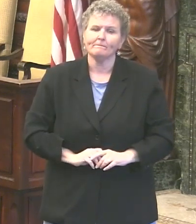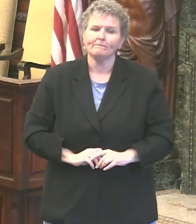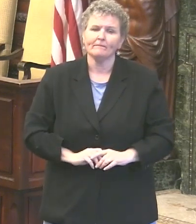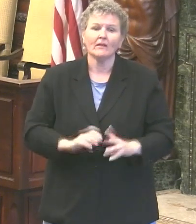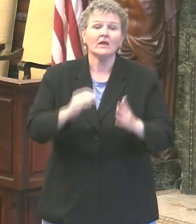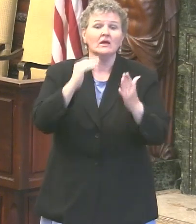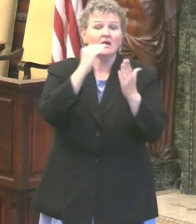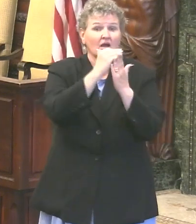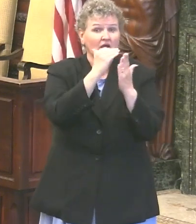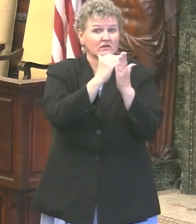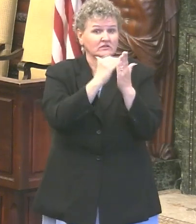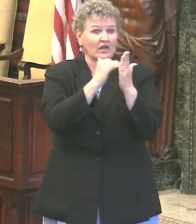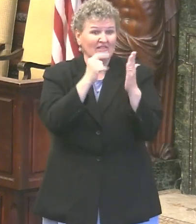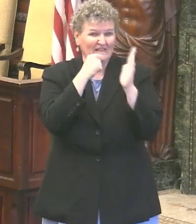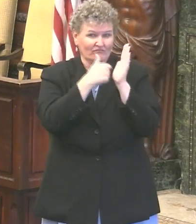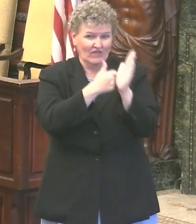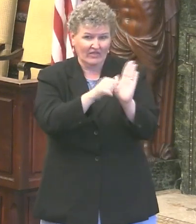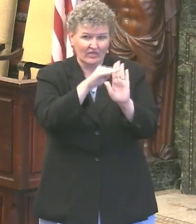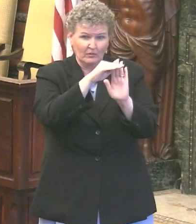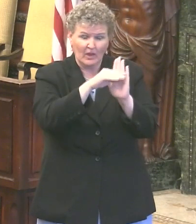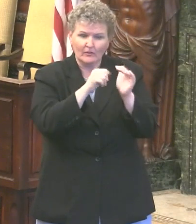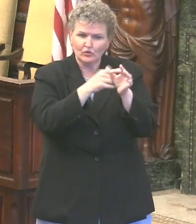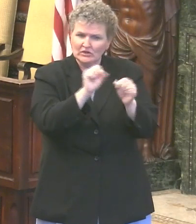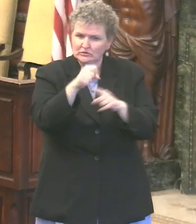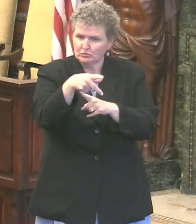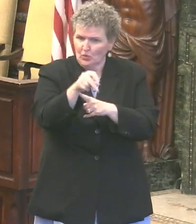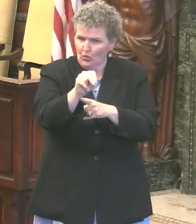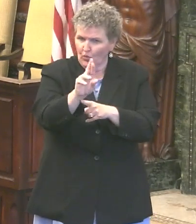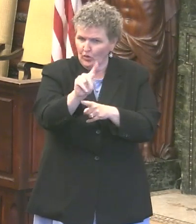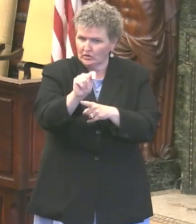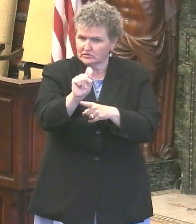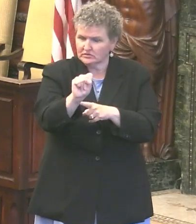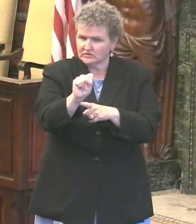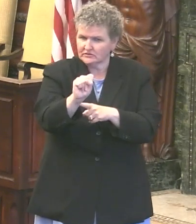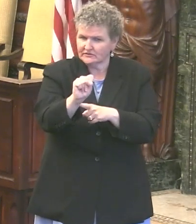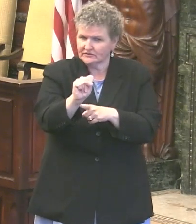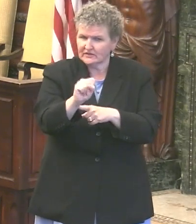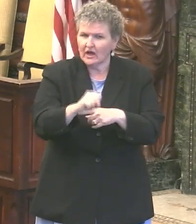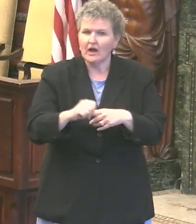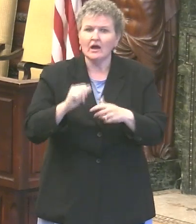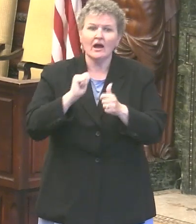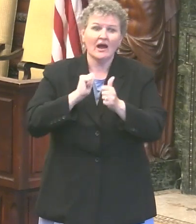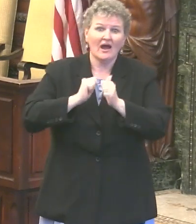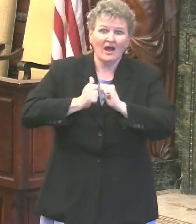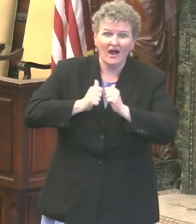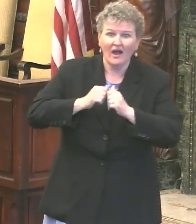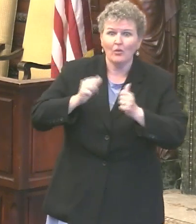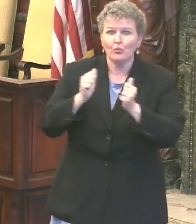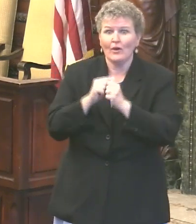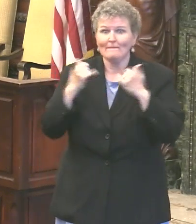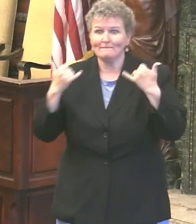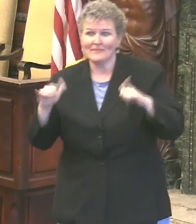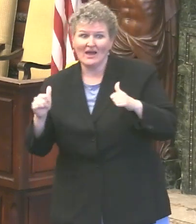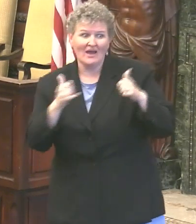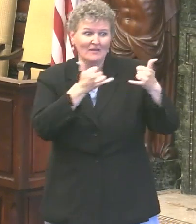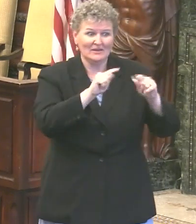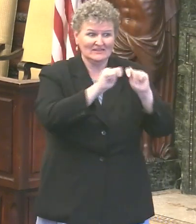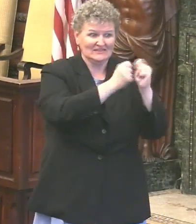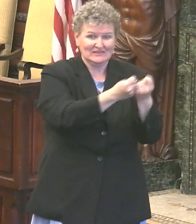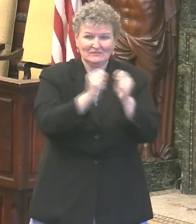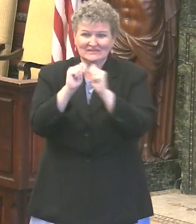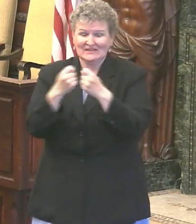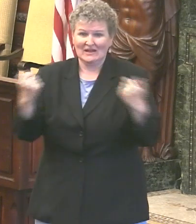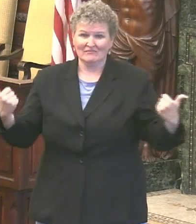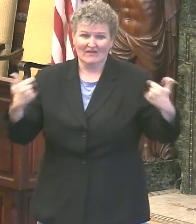on our website about school sports do not prohibit competition between teams. However, we do strongly recommend